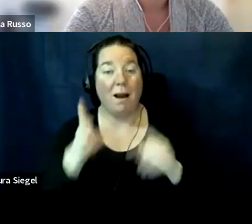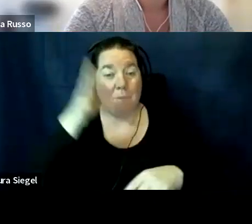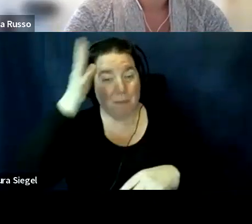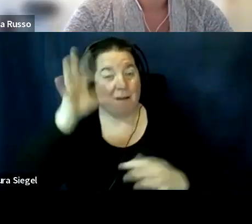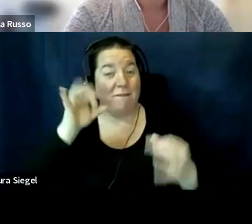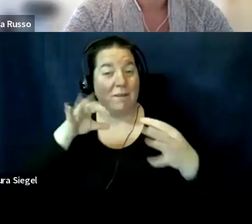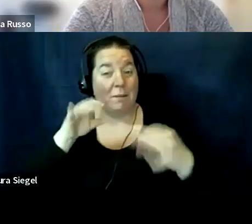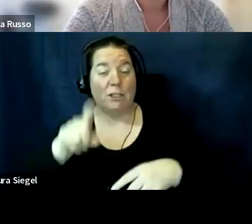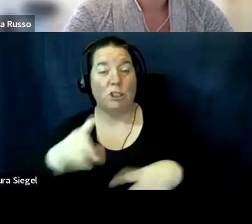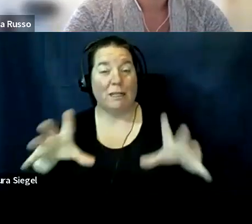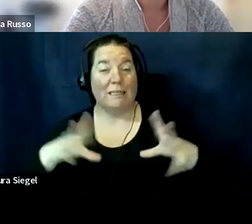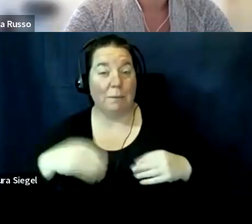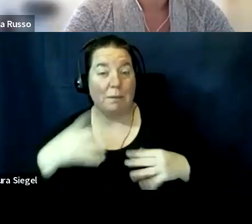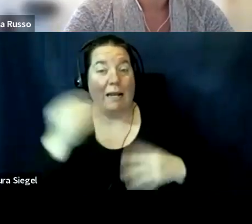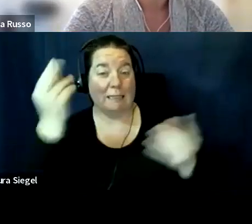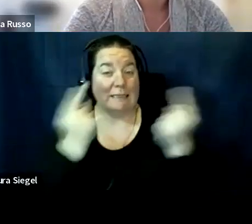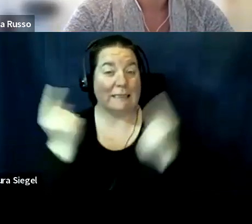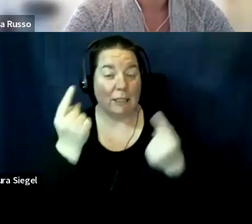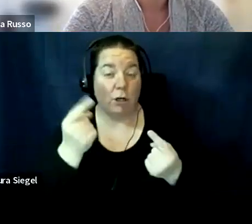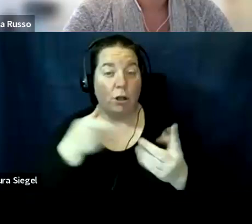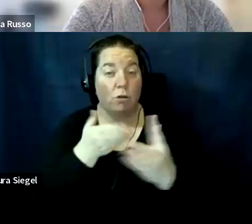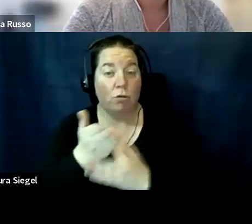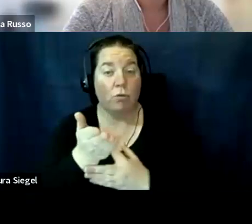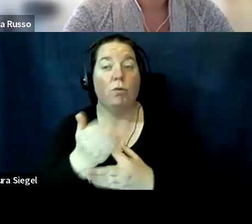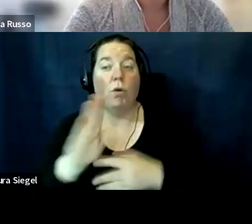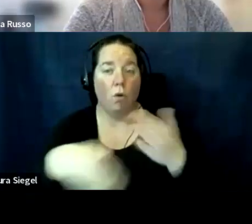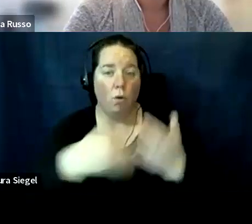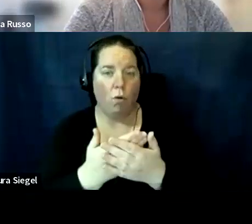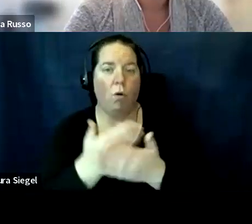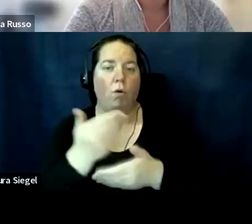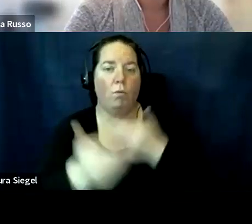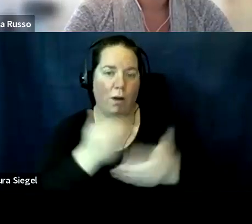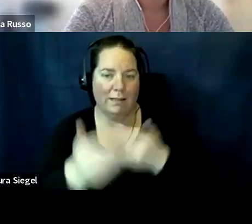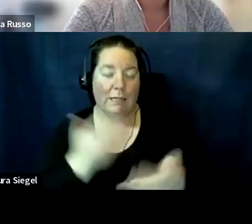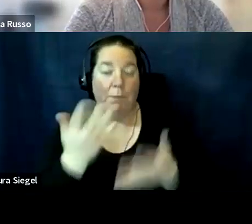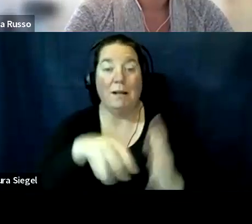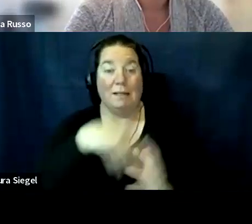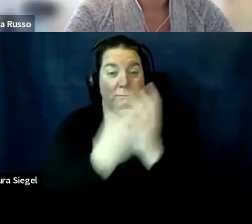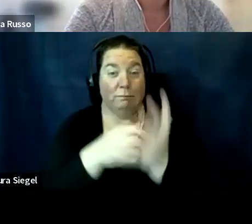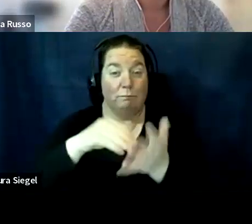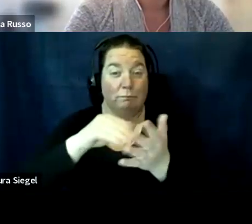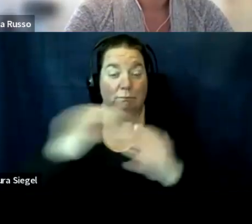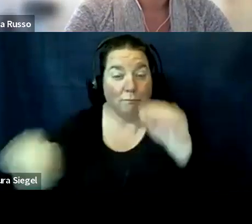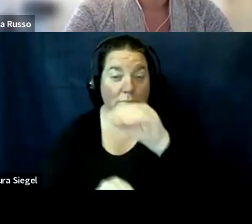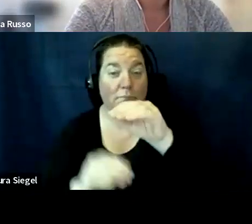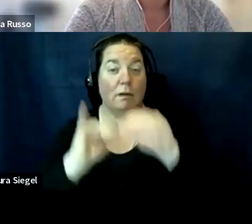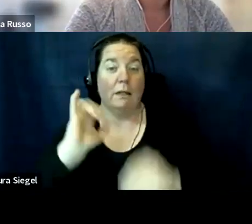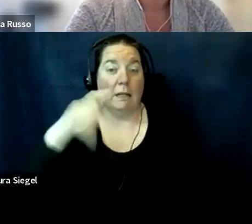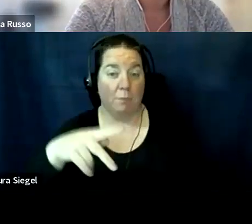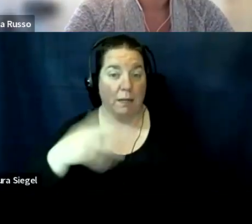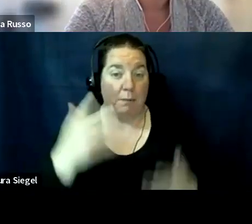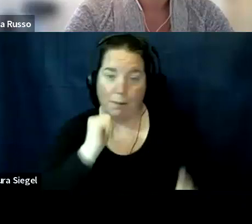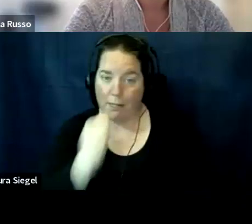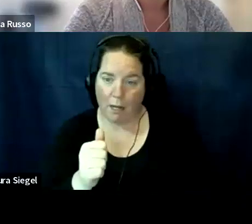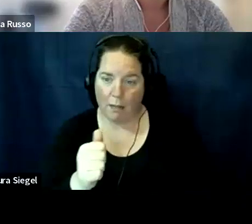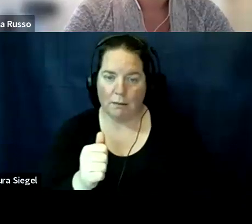be accepted and considered throughout the entire process. It just might not be embedded in the IEP in the same capacity when we're thinking about Form